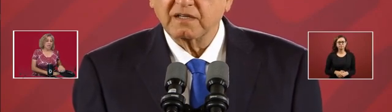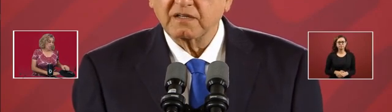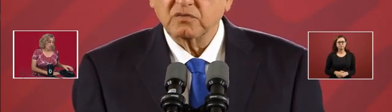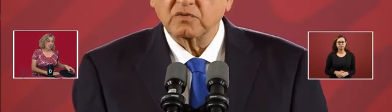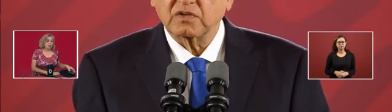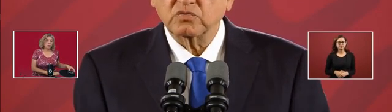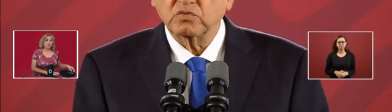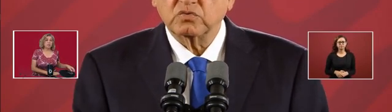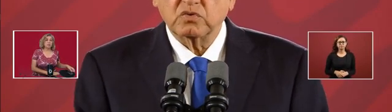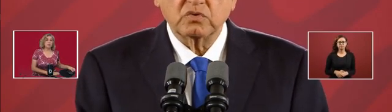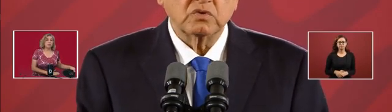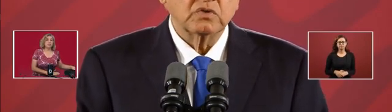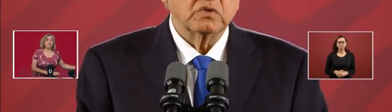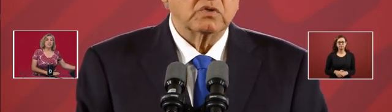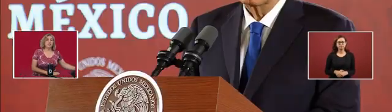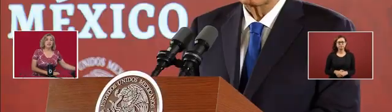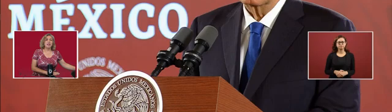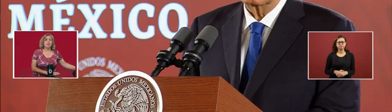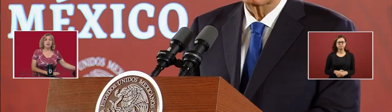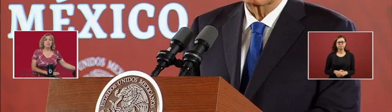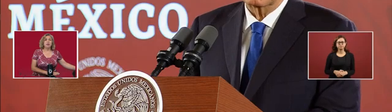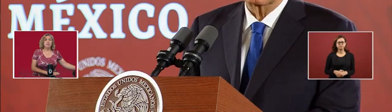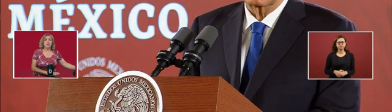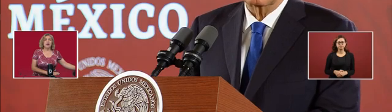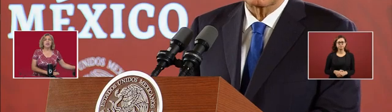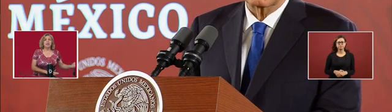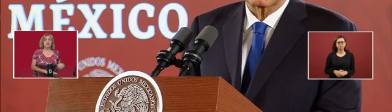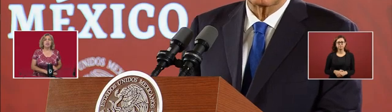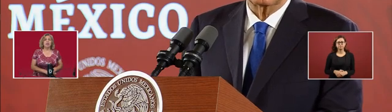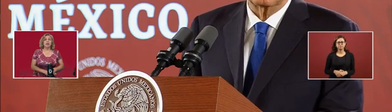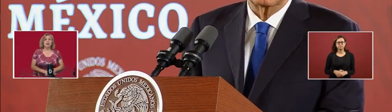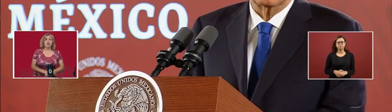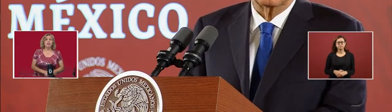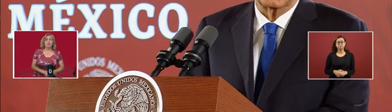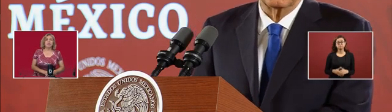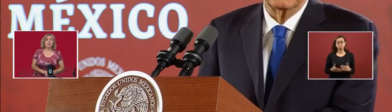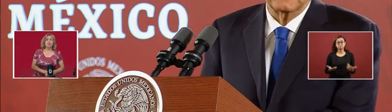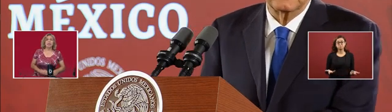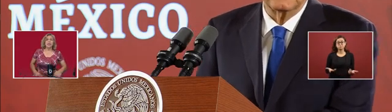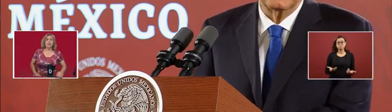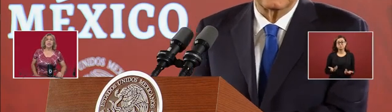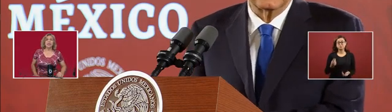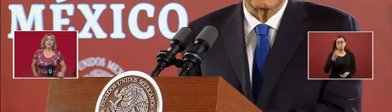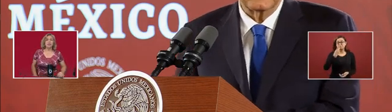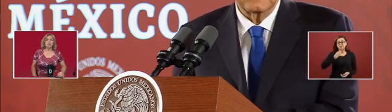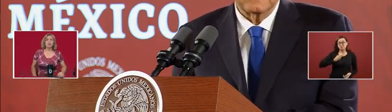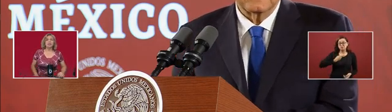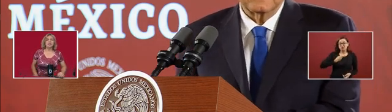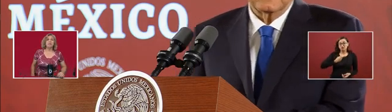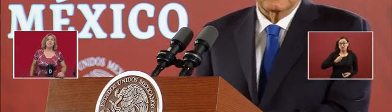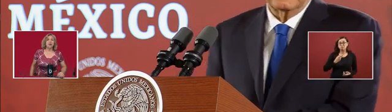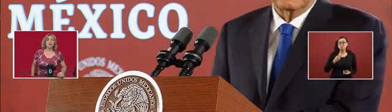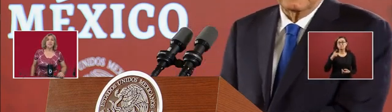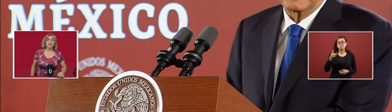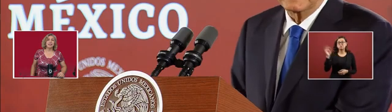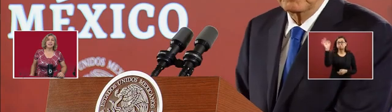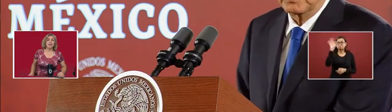Ayer me preguntaron, which yesterday they asked me about este tema. Regarding this matter.